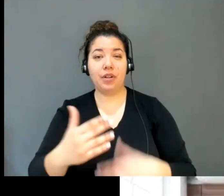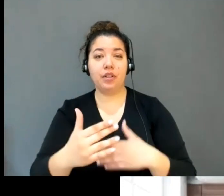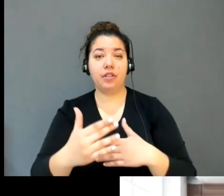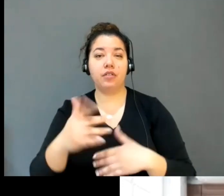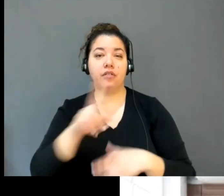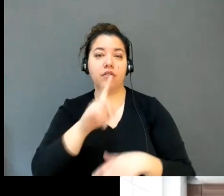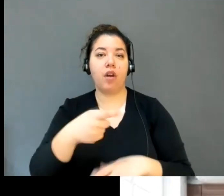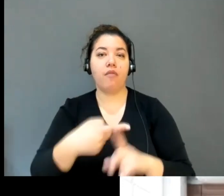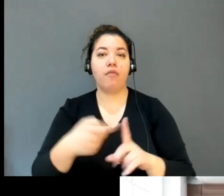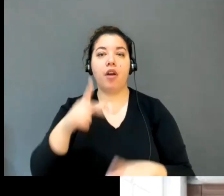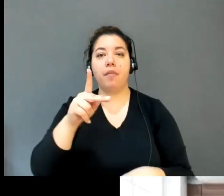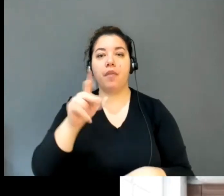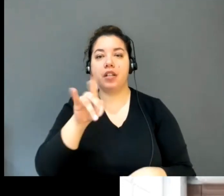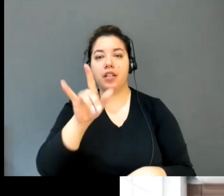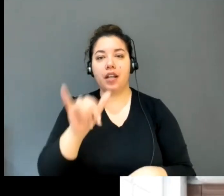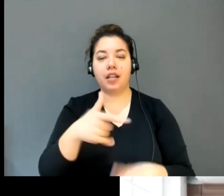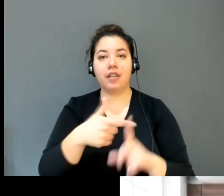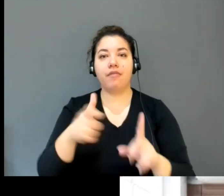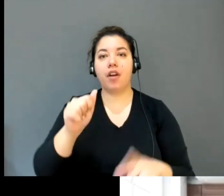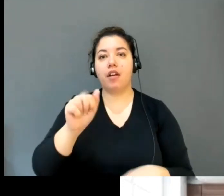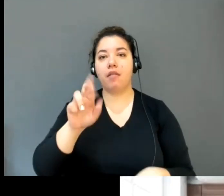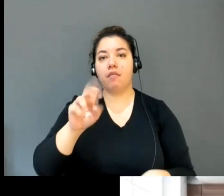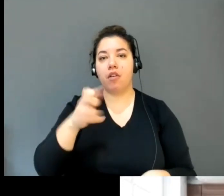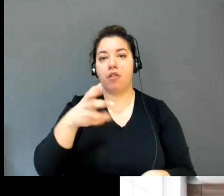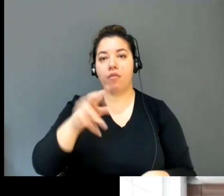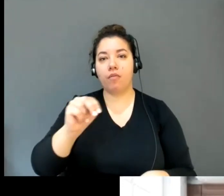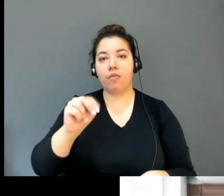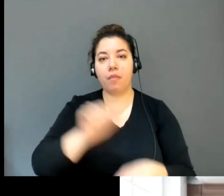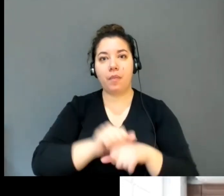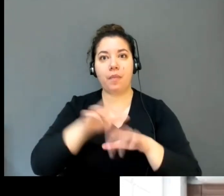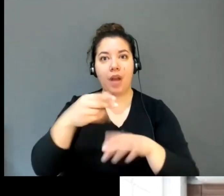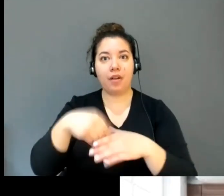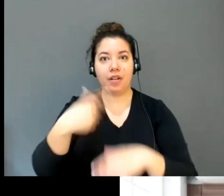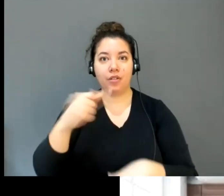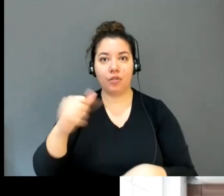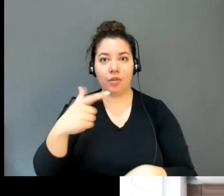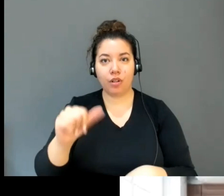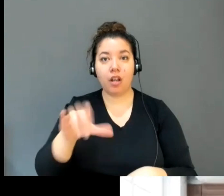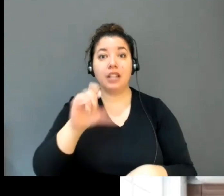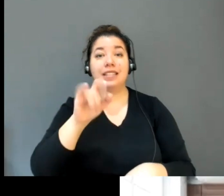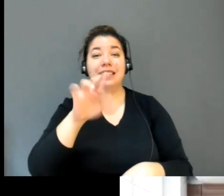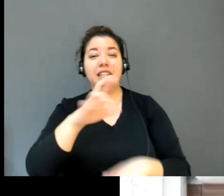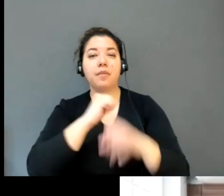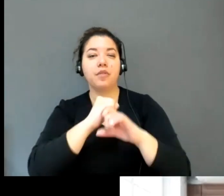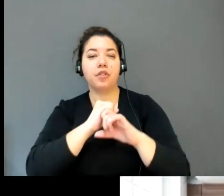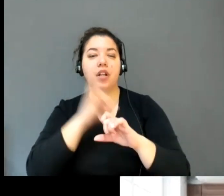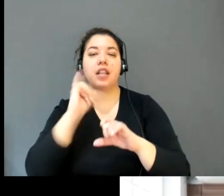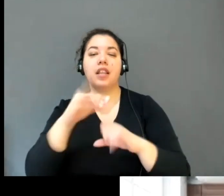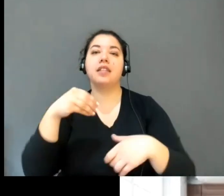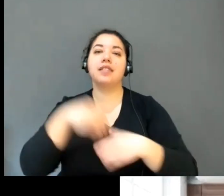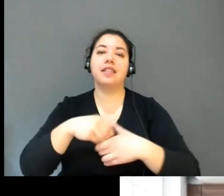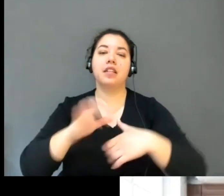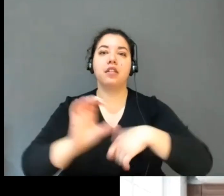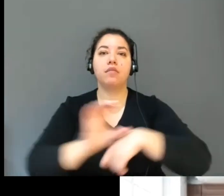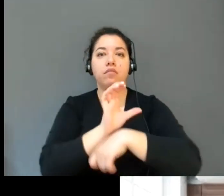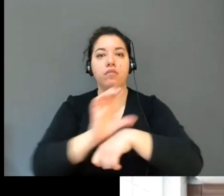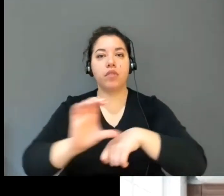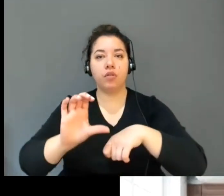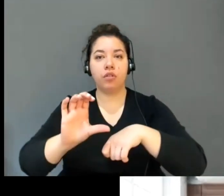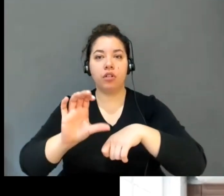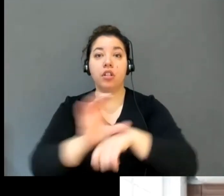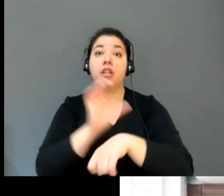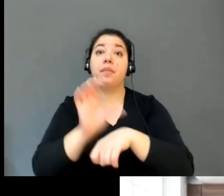High School in Georgia. She said, cybersecurity falls within the computer science spectrum. Would it be ideal to major in